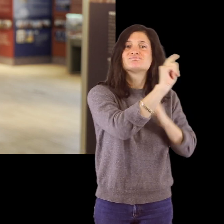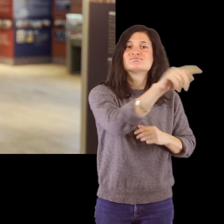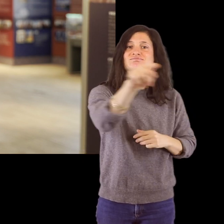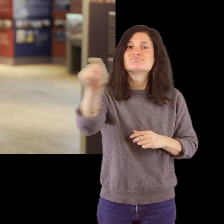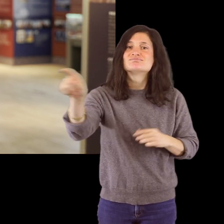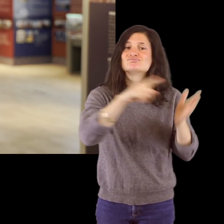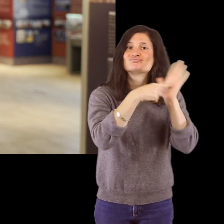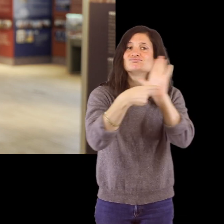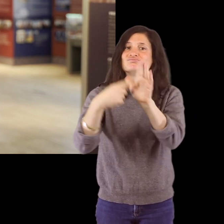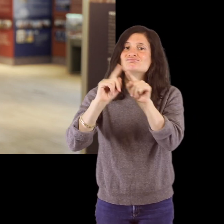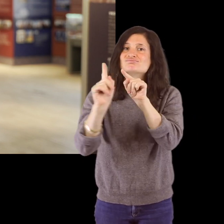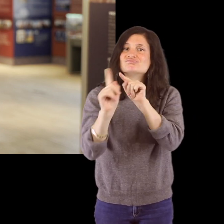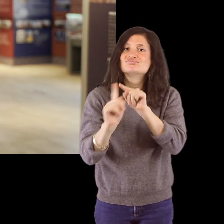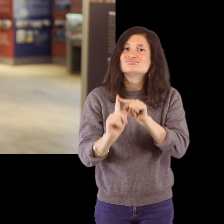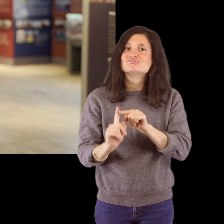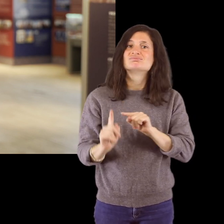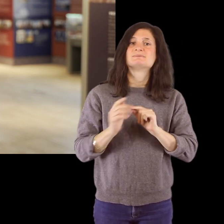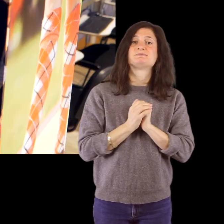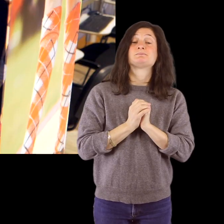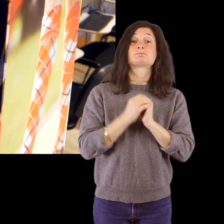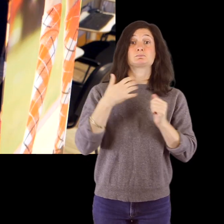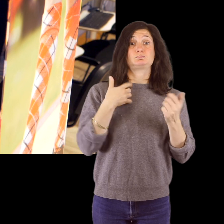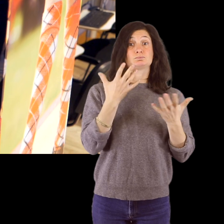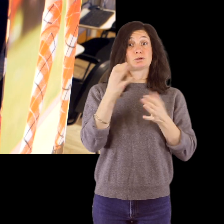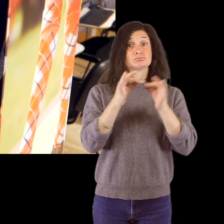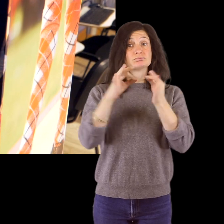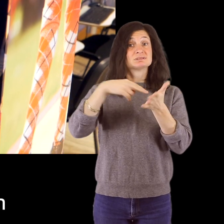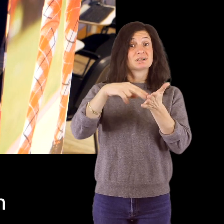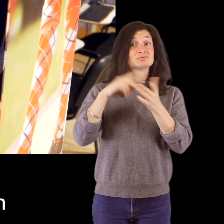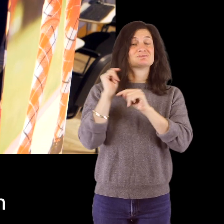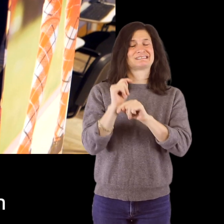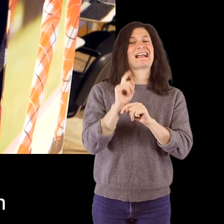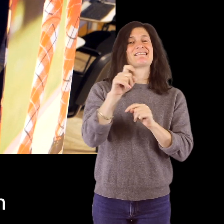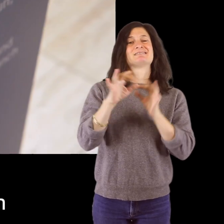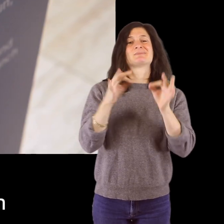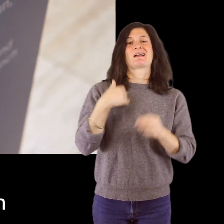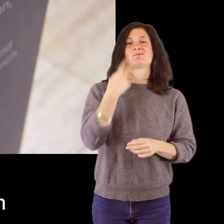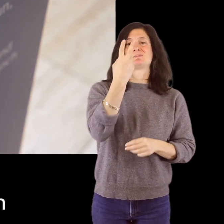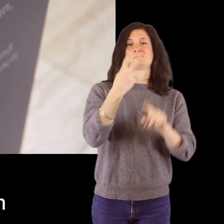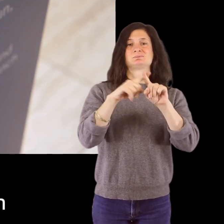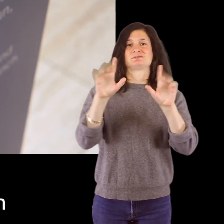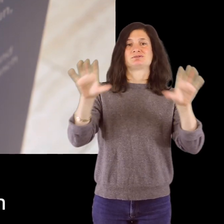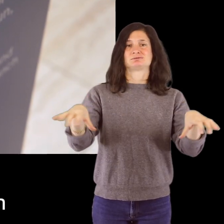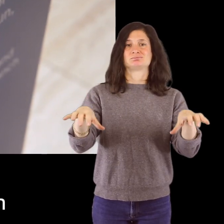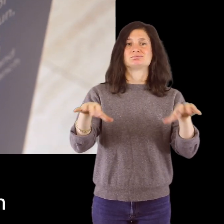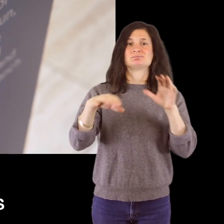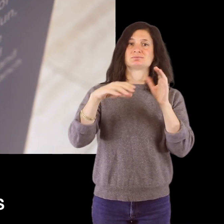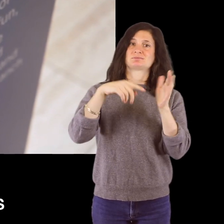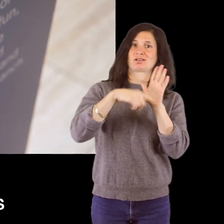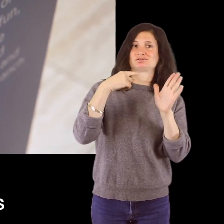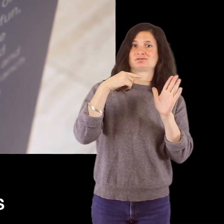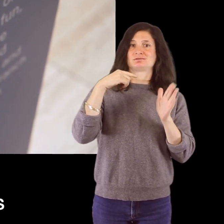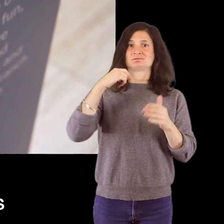are small exhibits dotted throughout the centre highlighting some of these. To talk about the dance traditions, we need to explain